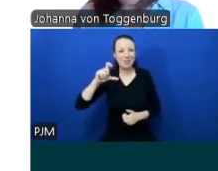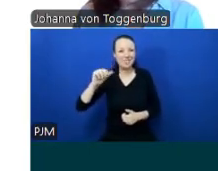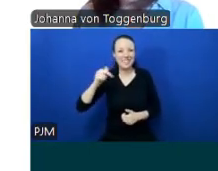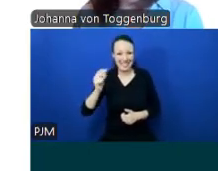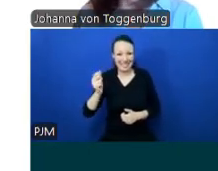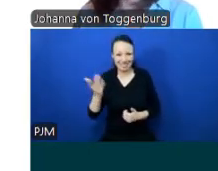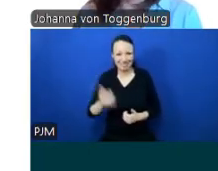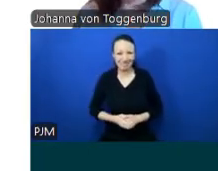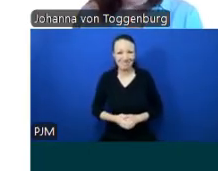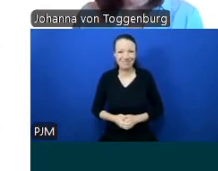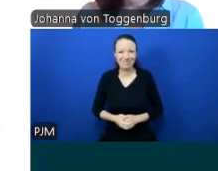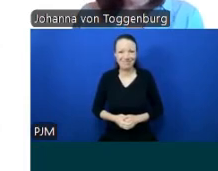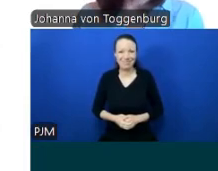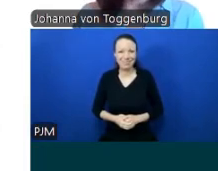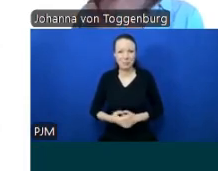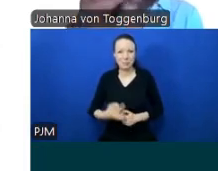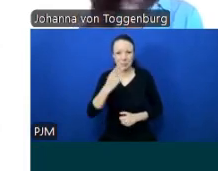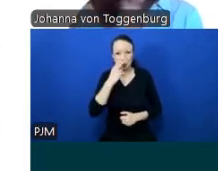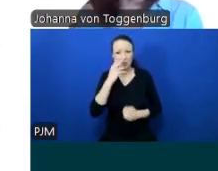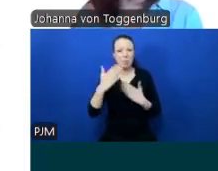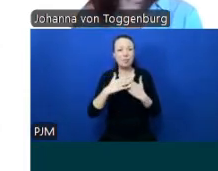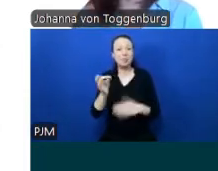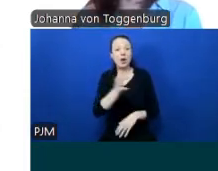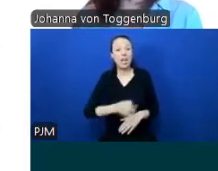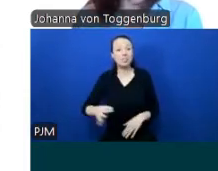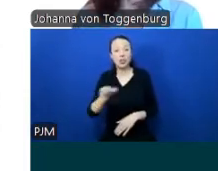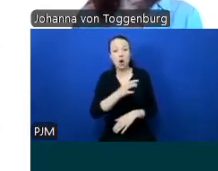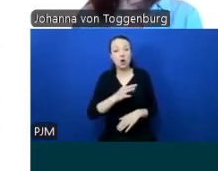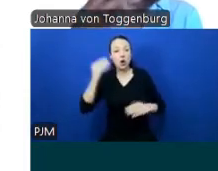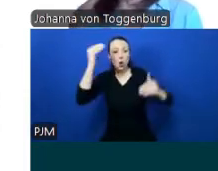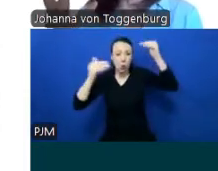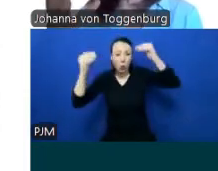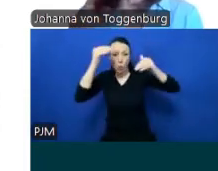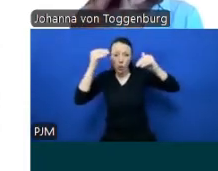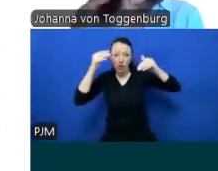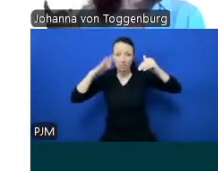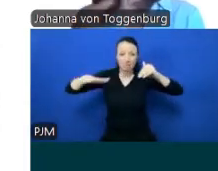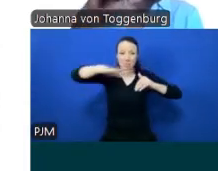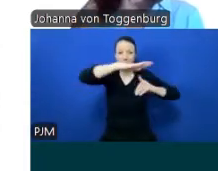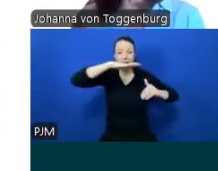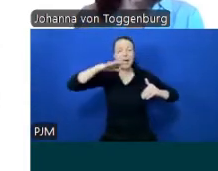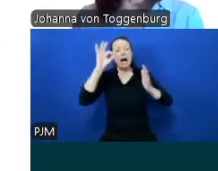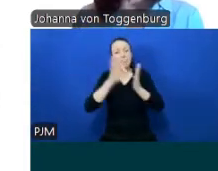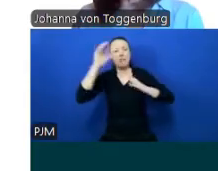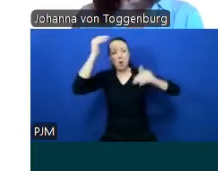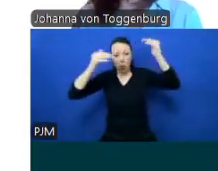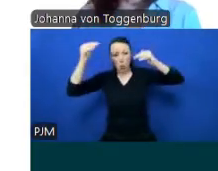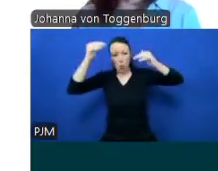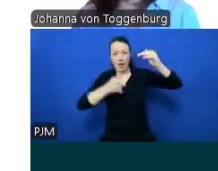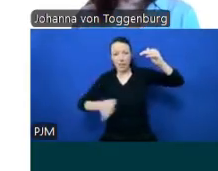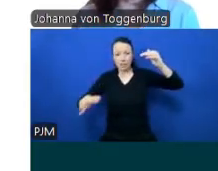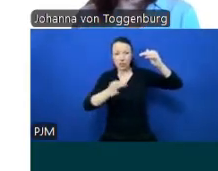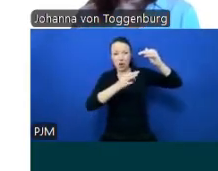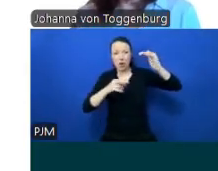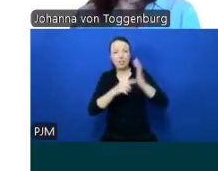big lake and surrounded by mountains, which has an effect also on some of the hotspot or climatic situations